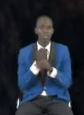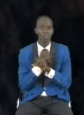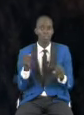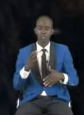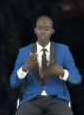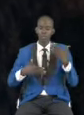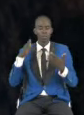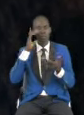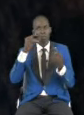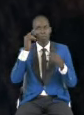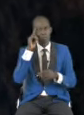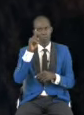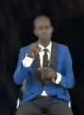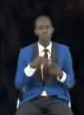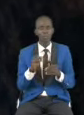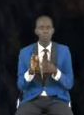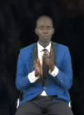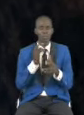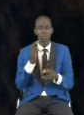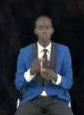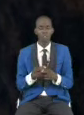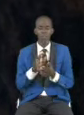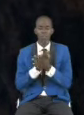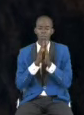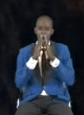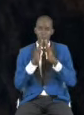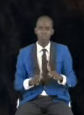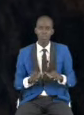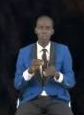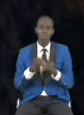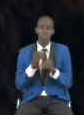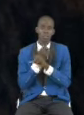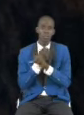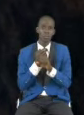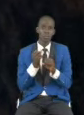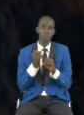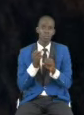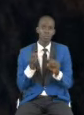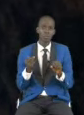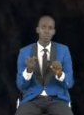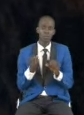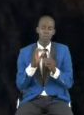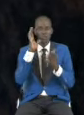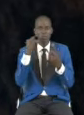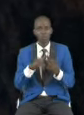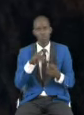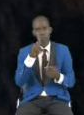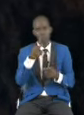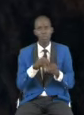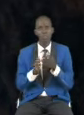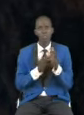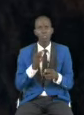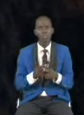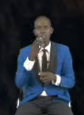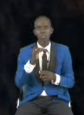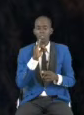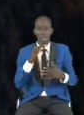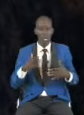you. Peace in salvation. Peace will come to you. There is happiness